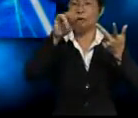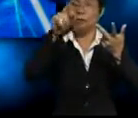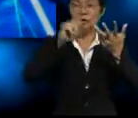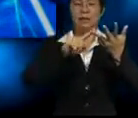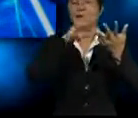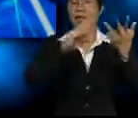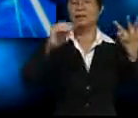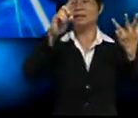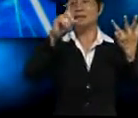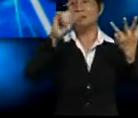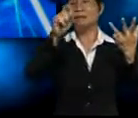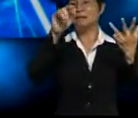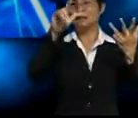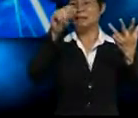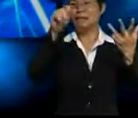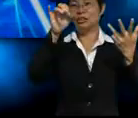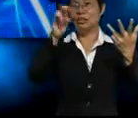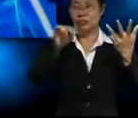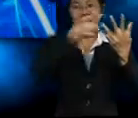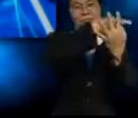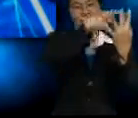and distillation.